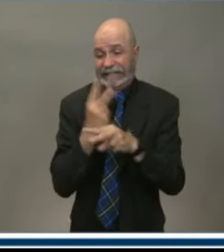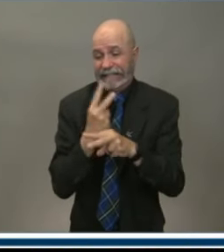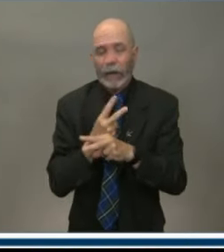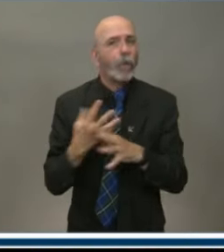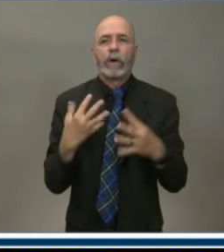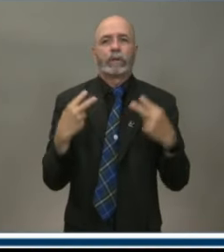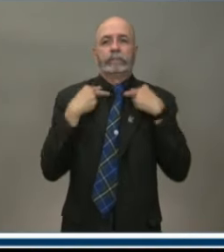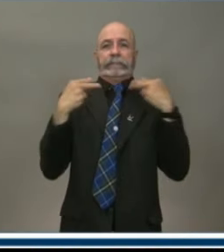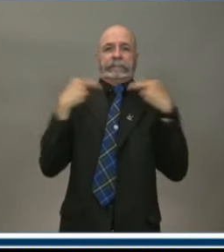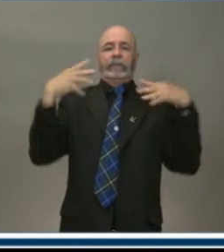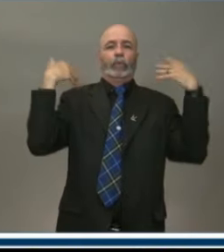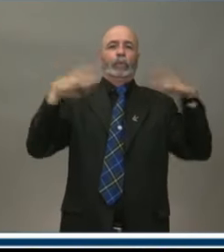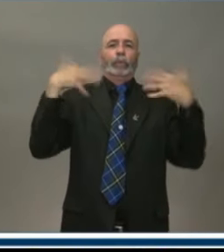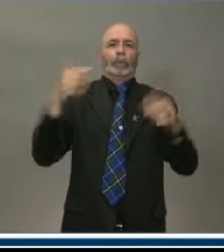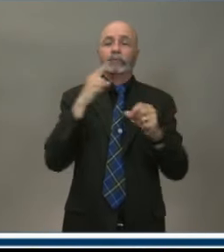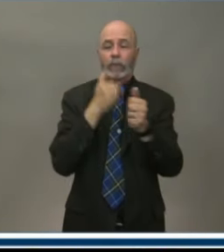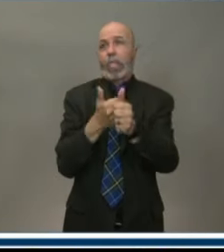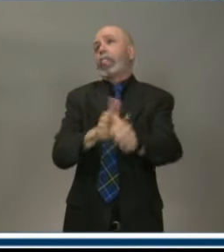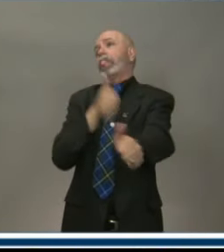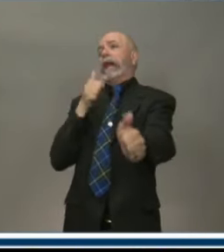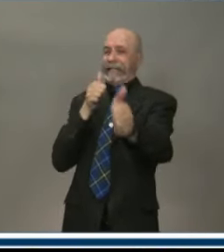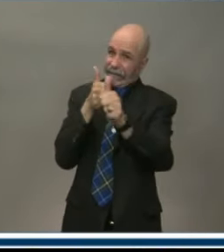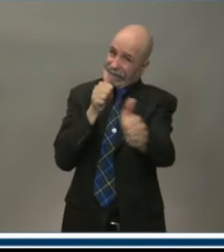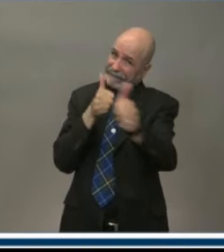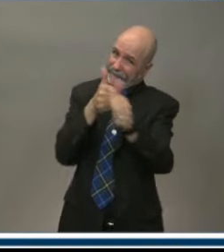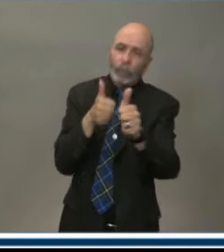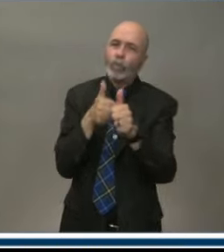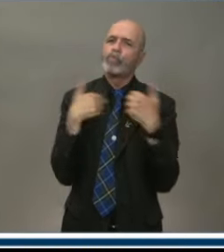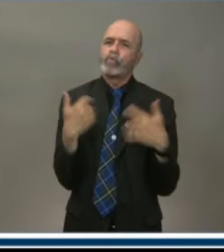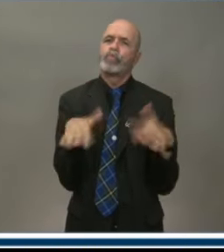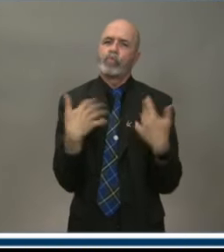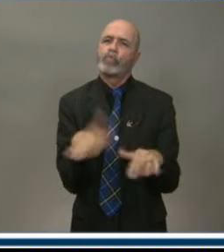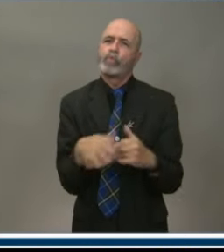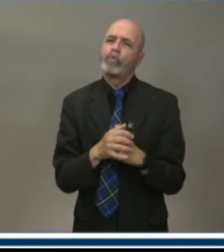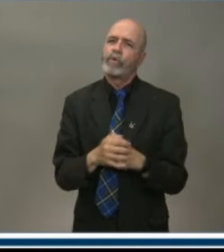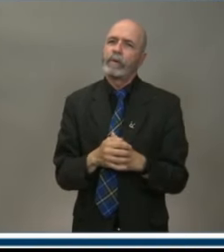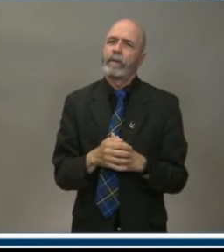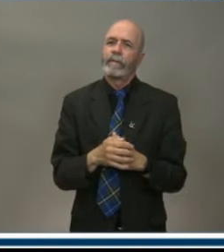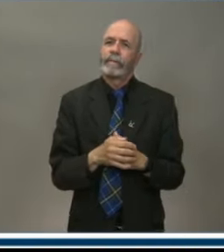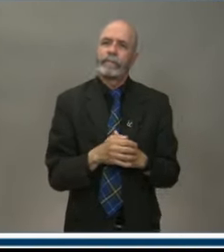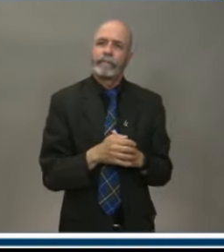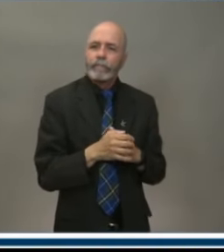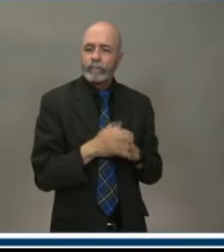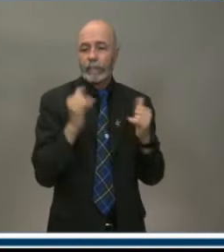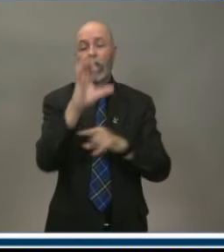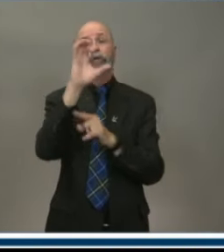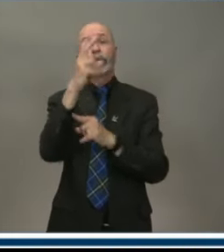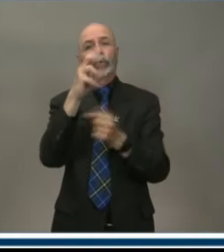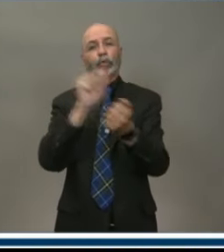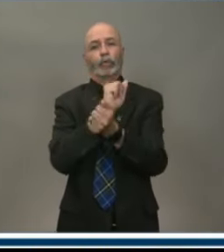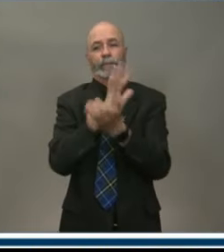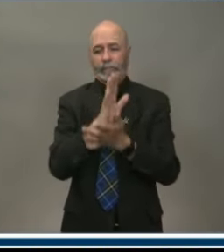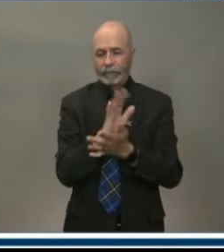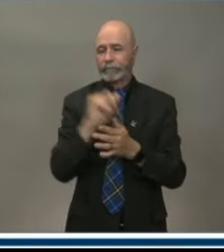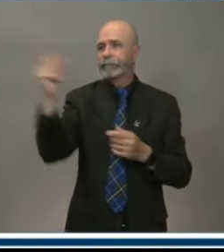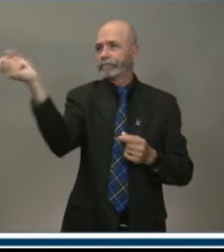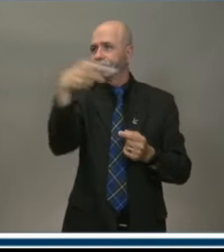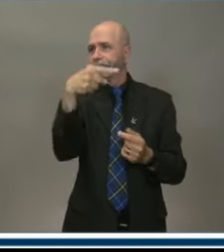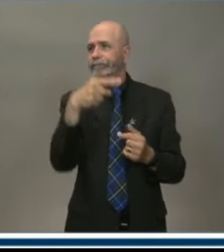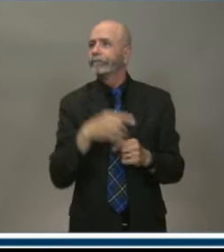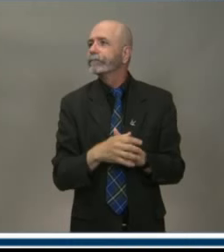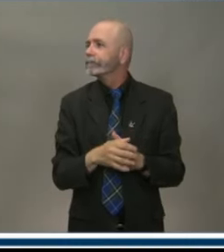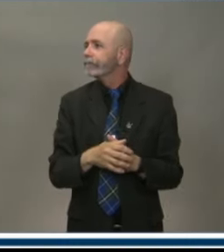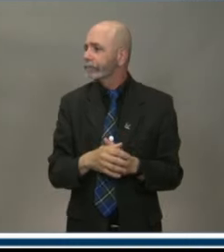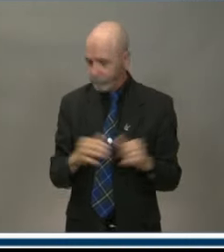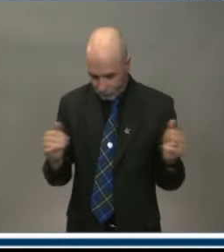details around each case. Next, we'll go to John McPhee from the Chronicle Herald. Go ahead, John. Thank you. This is